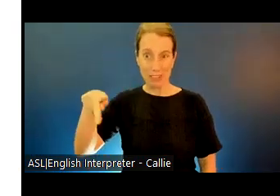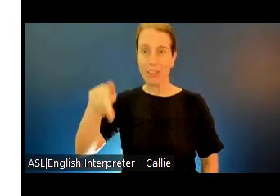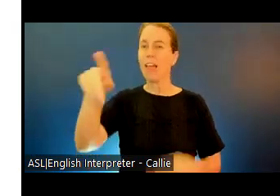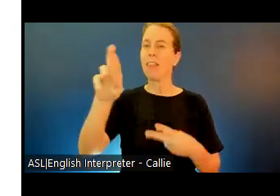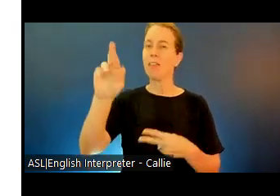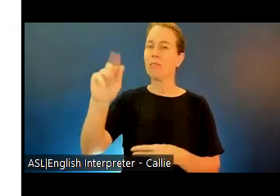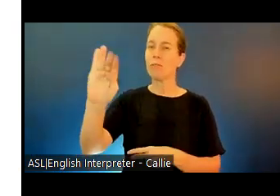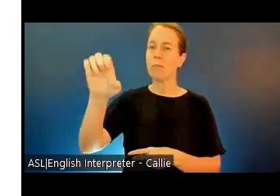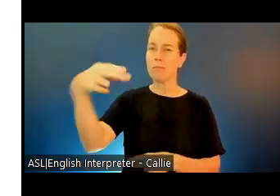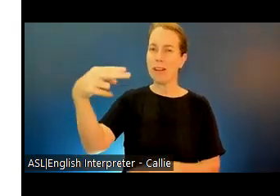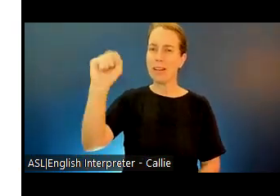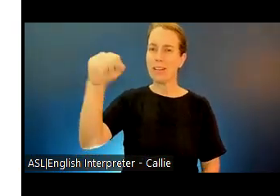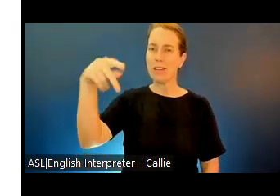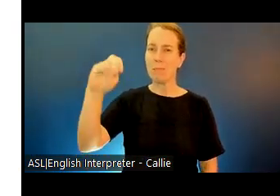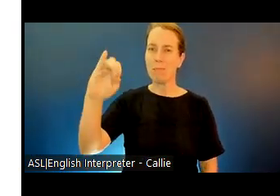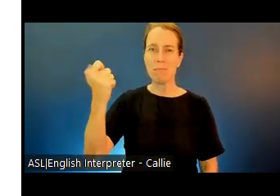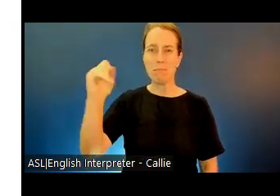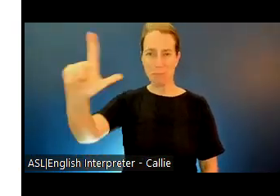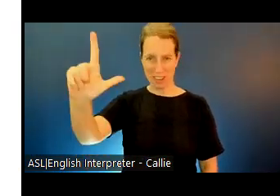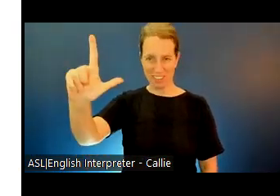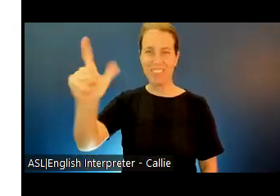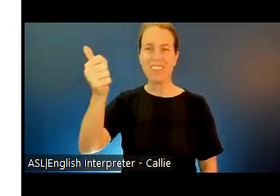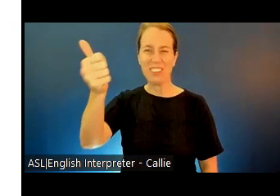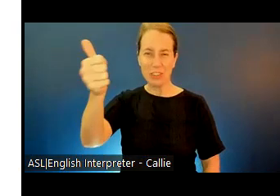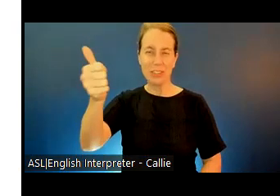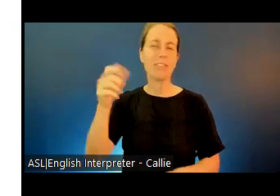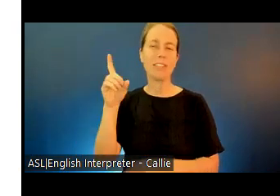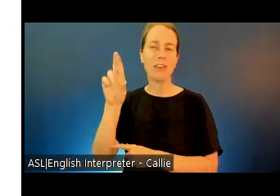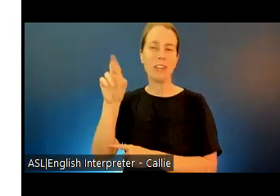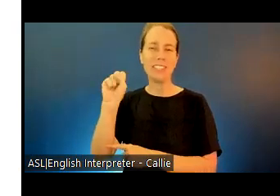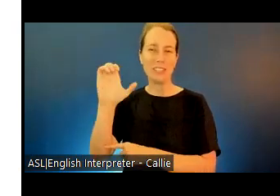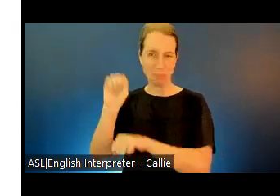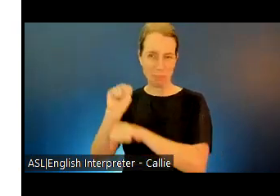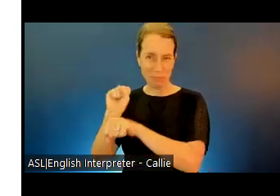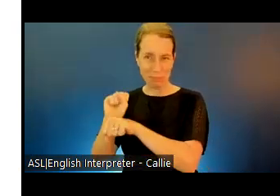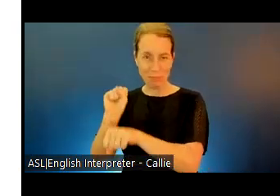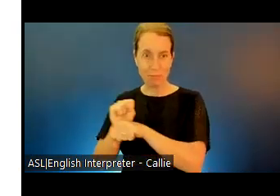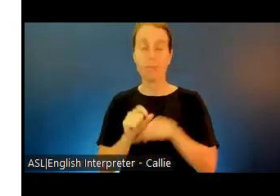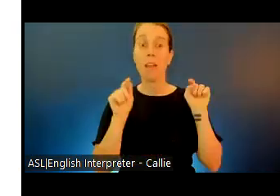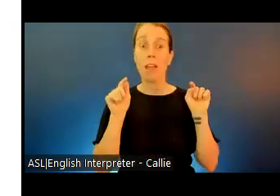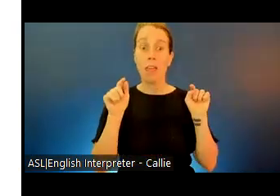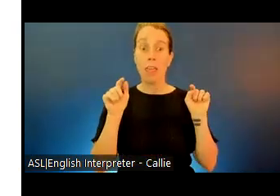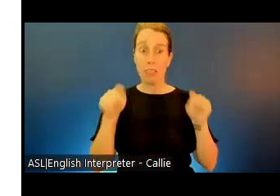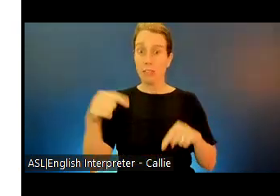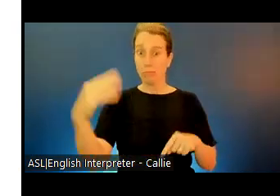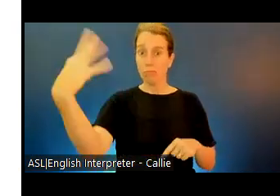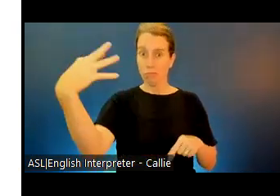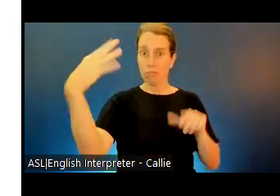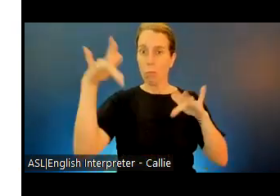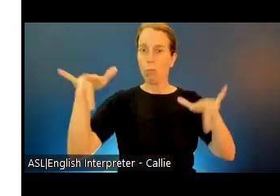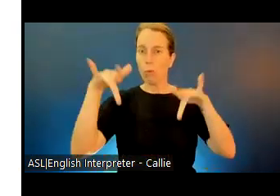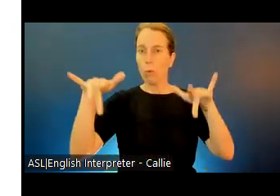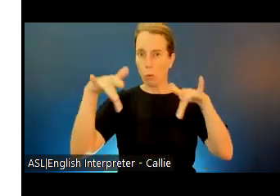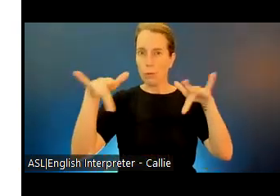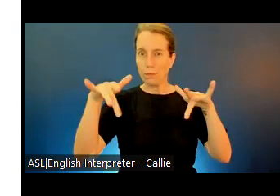started. Everyone, this is being recorded and will be put onto YouTube after the fact for others for their viewing. Please